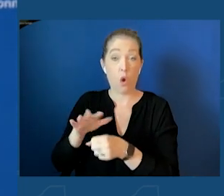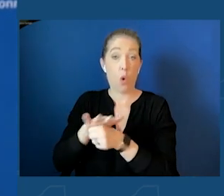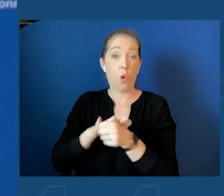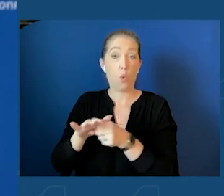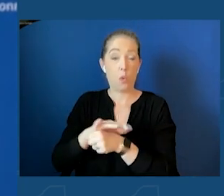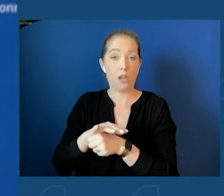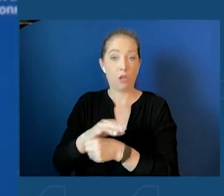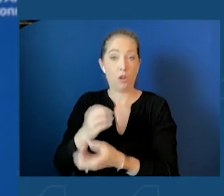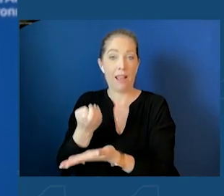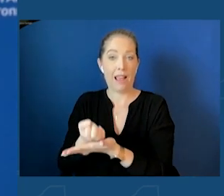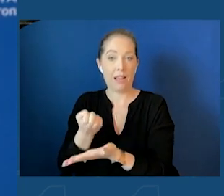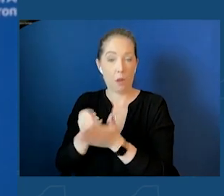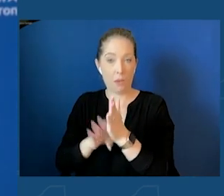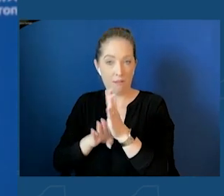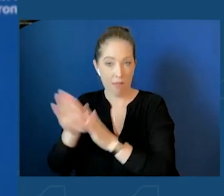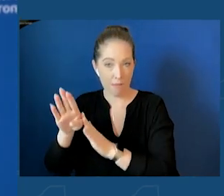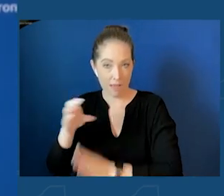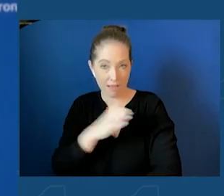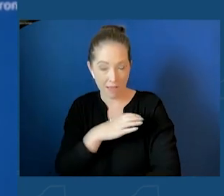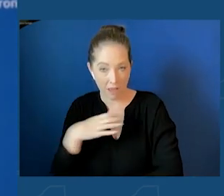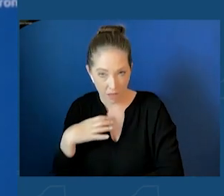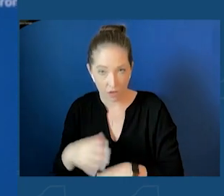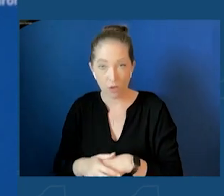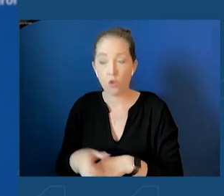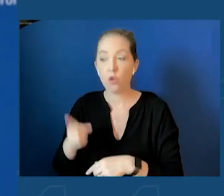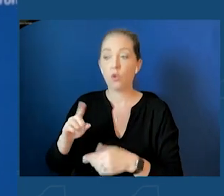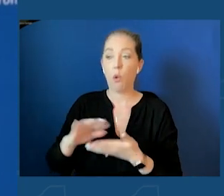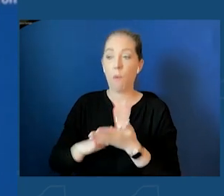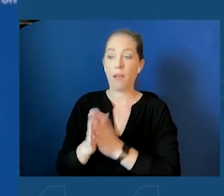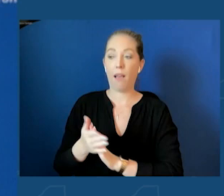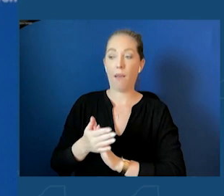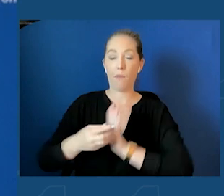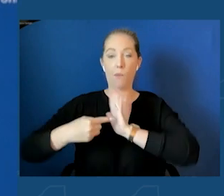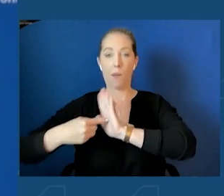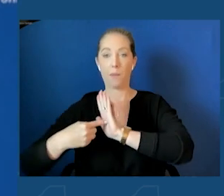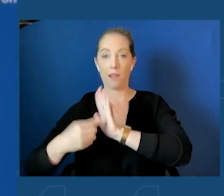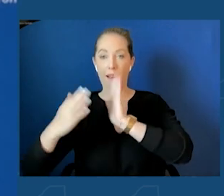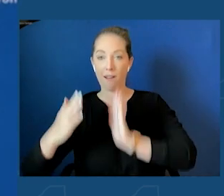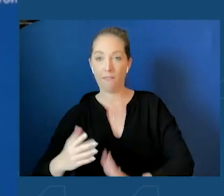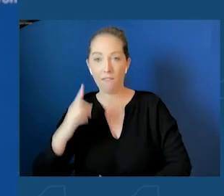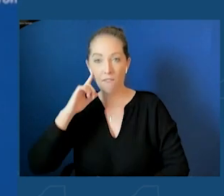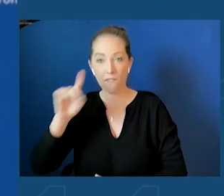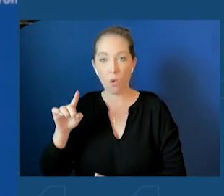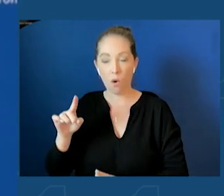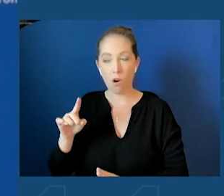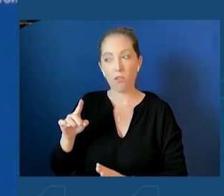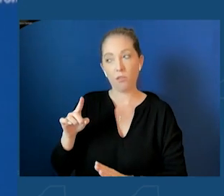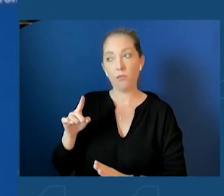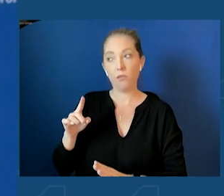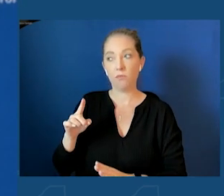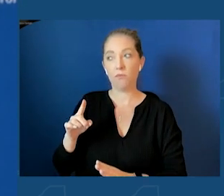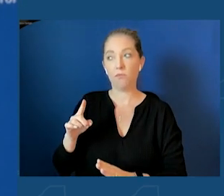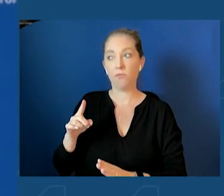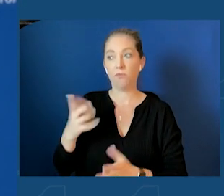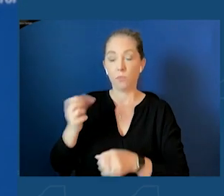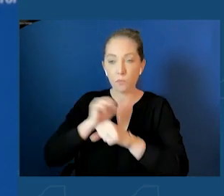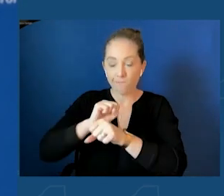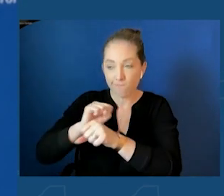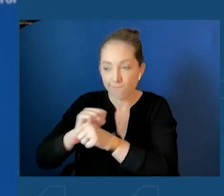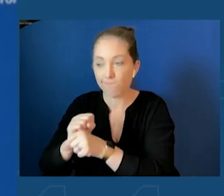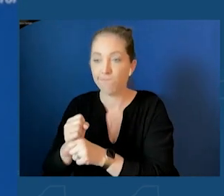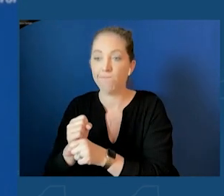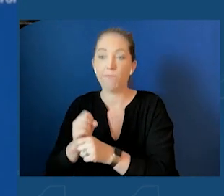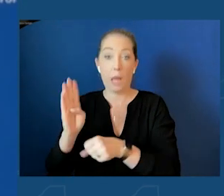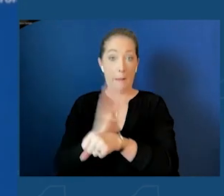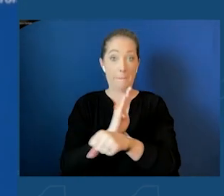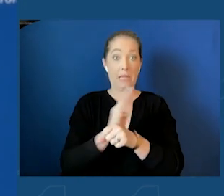became the face, along with Howard Zemsky, of the early years when I worked closely with you, to really work hard to bring new businesses to this area, as well